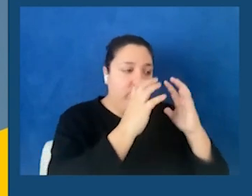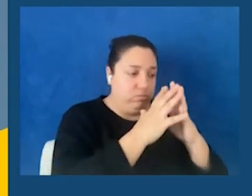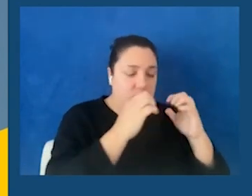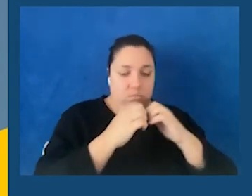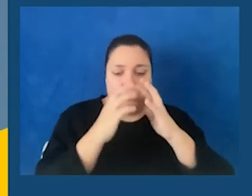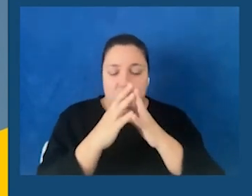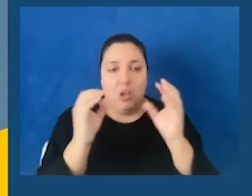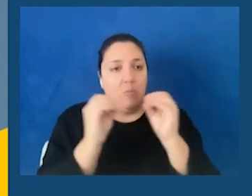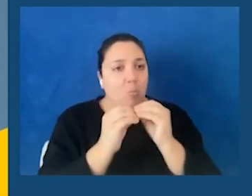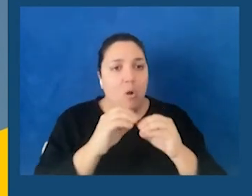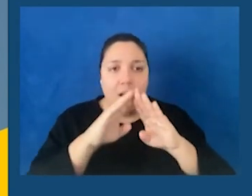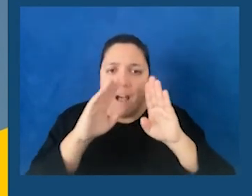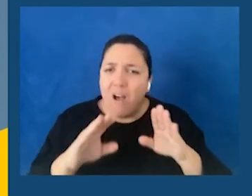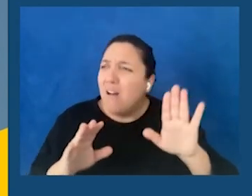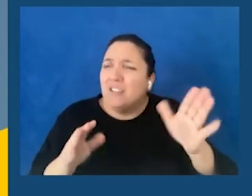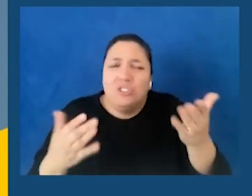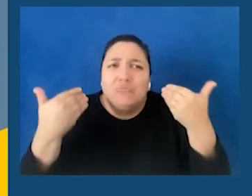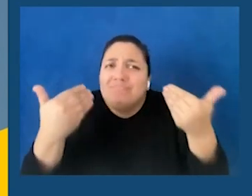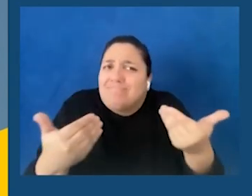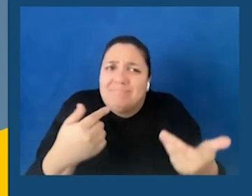going to do it. Let's build more housing.